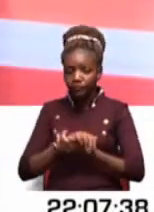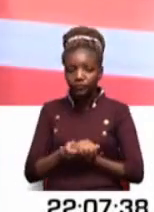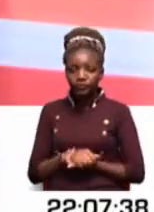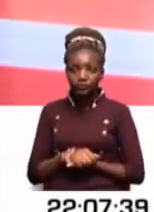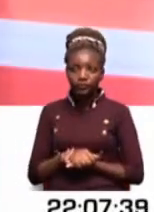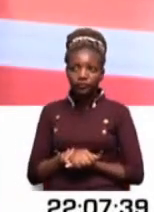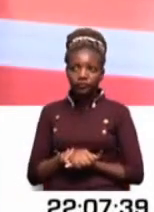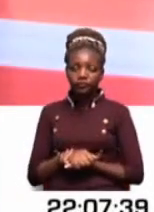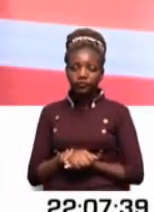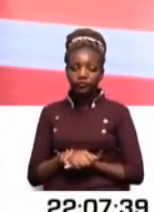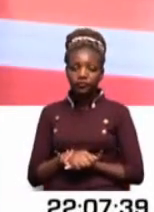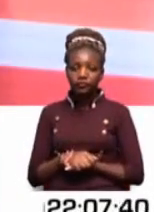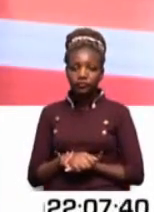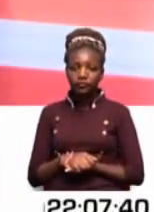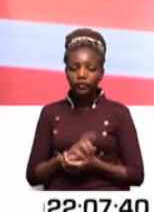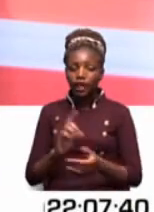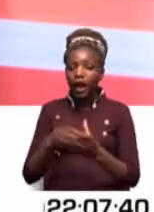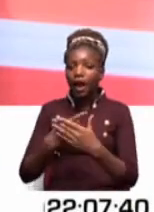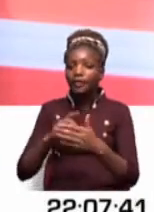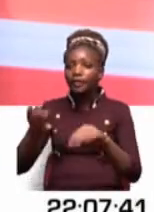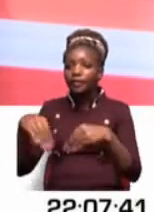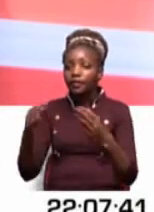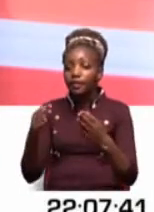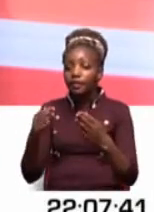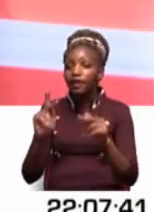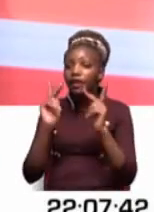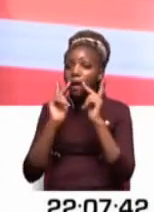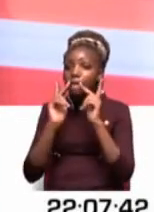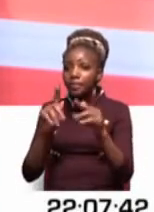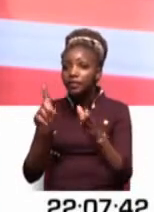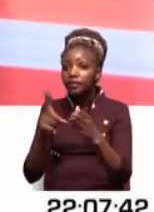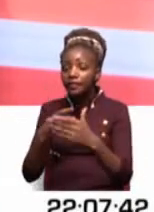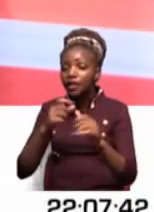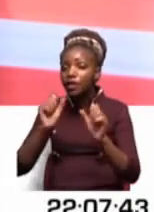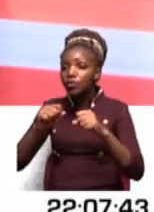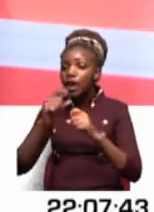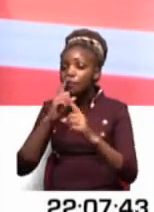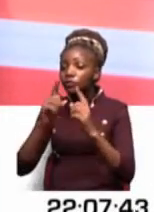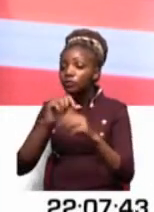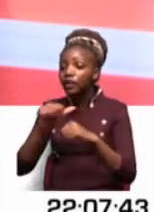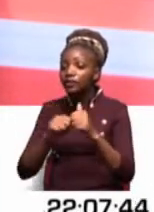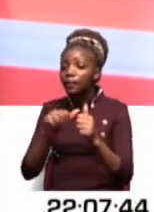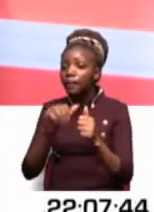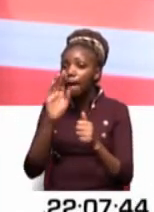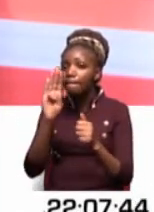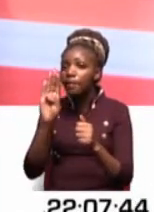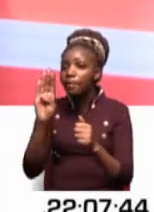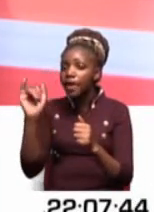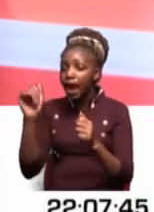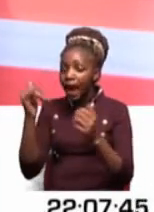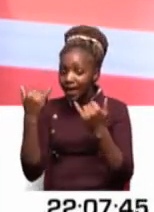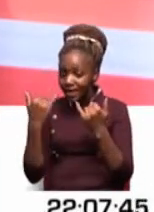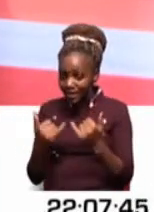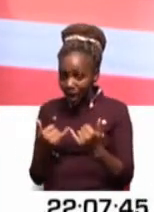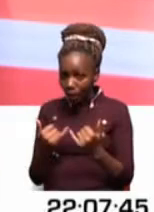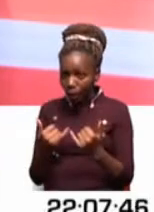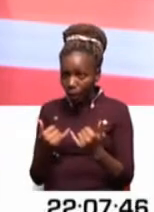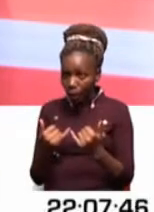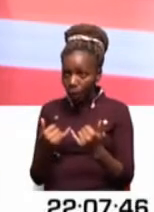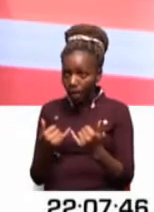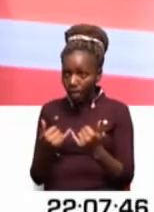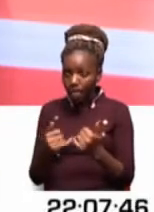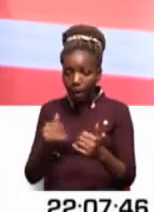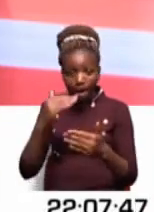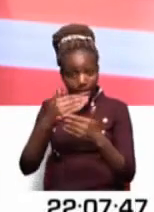mm-hmm. they give us a semblance of peace. We are able to discuss BBI now. Mm-hmm. We can even mention it. Mm-hmm. Before the shaking of